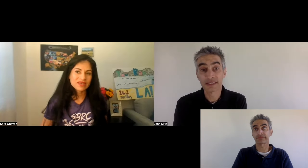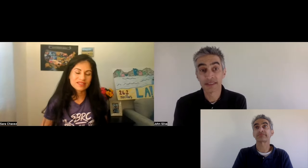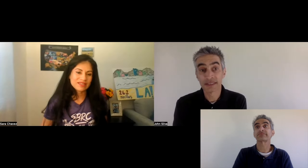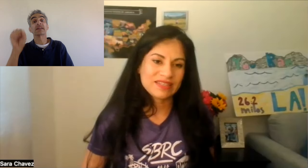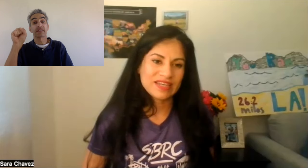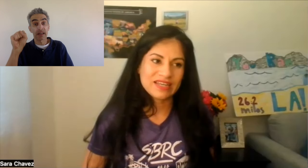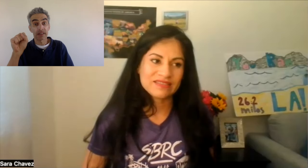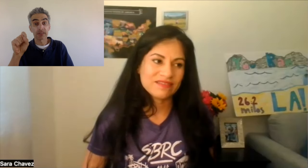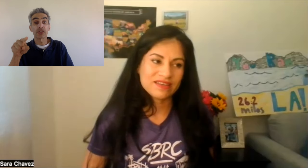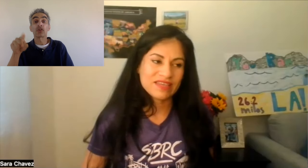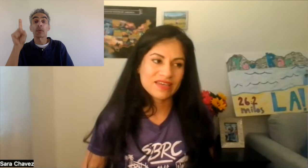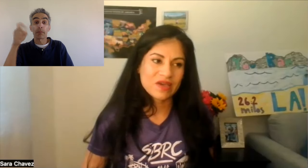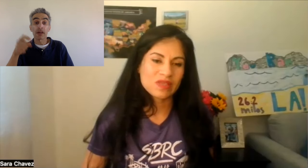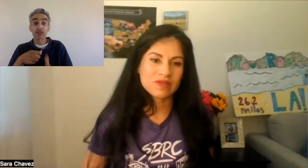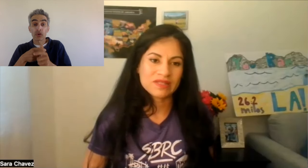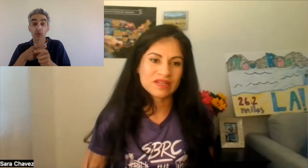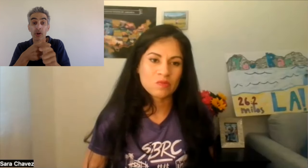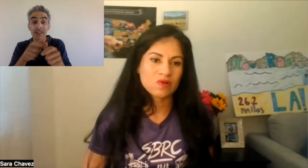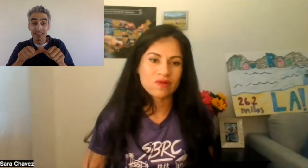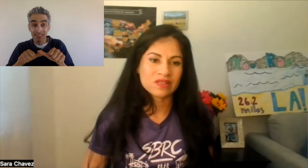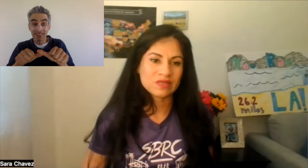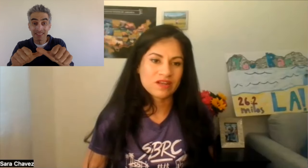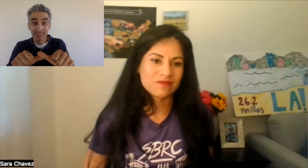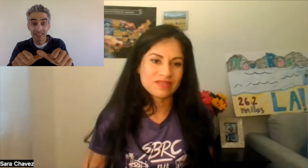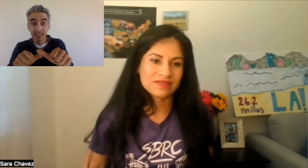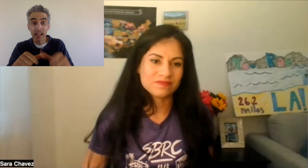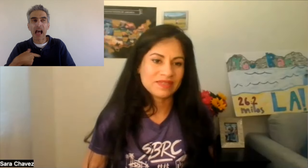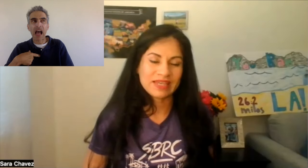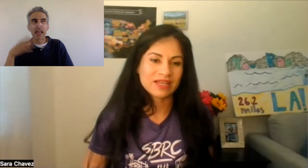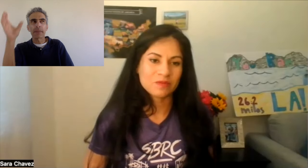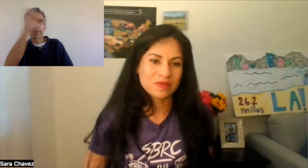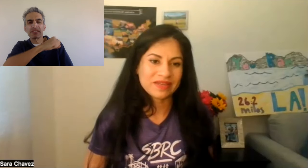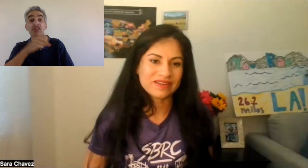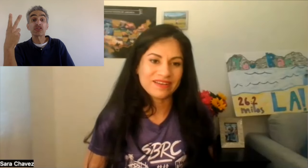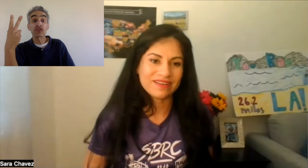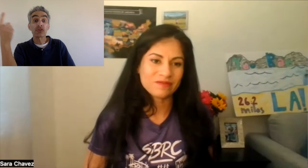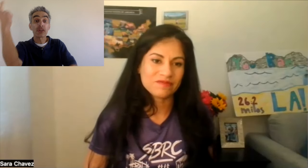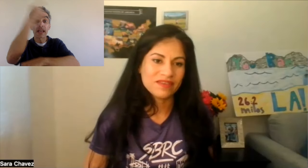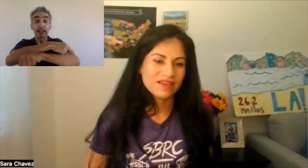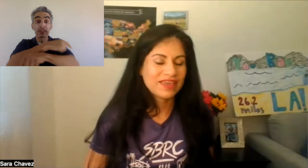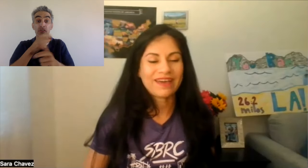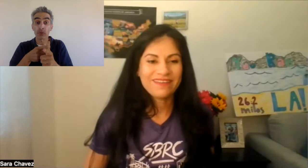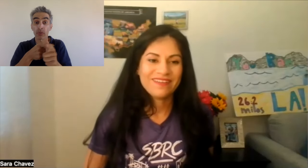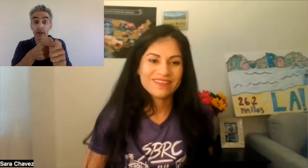You have to be consistent. I think I only missed a couple of runs when I was sick, but